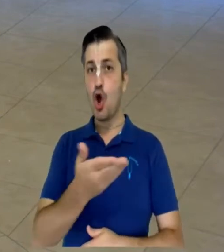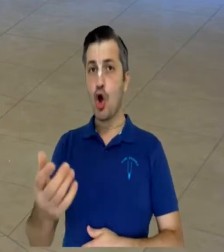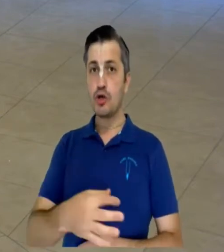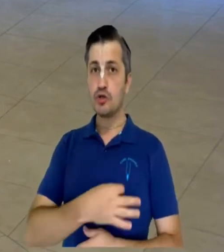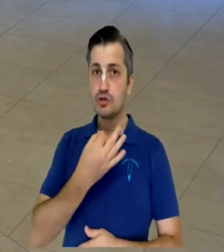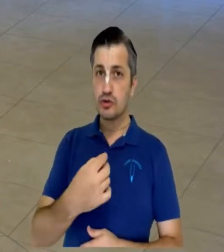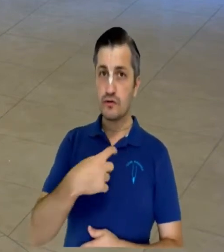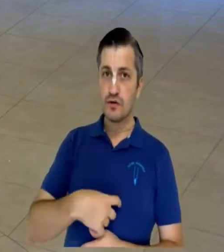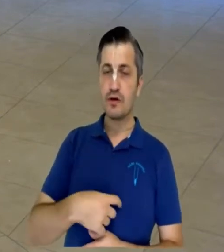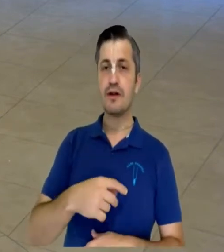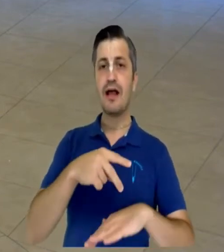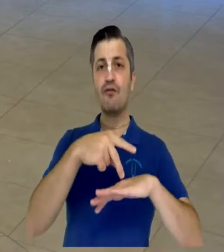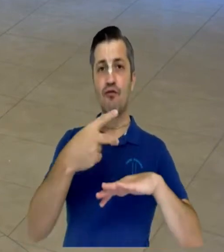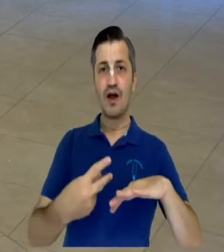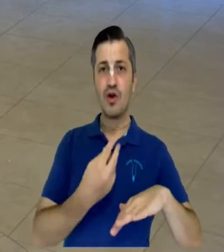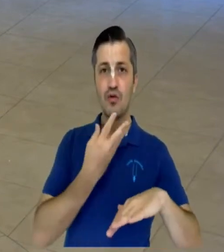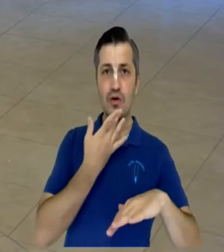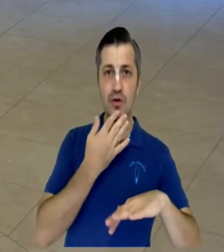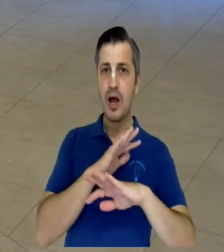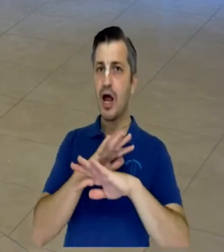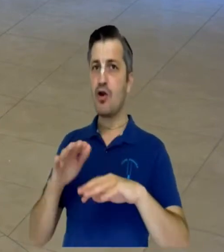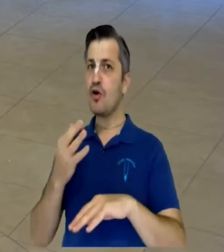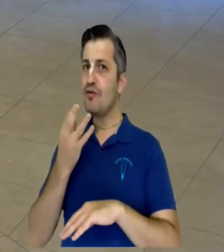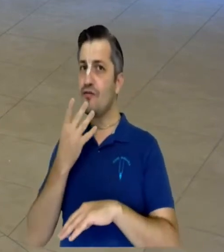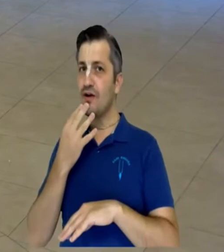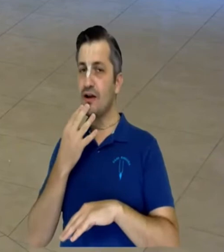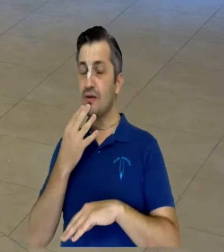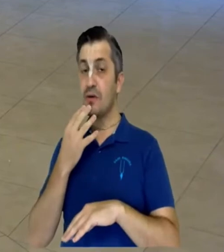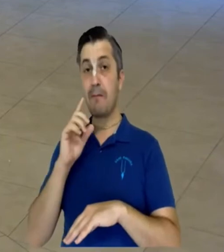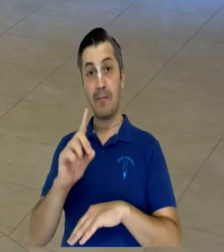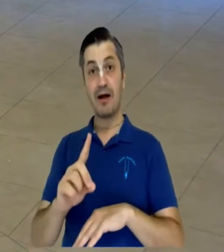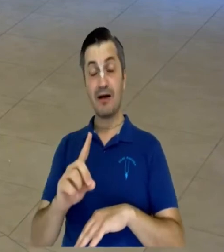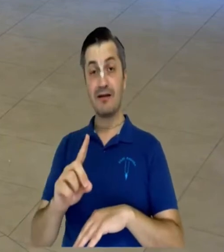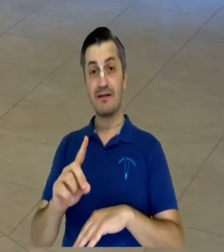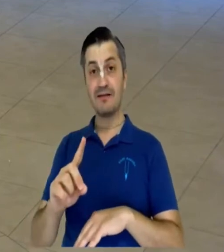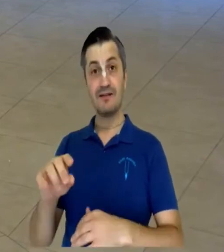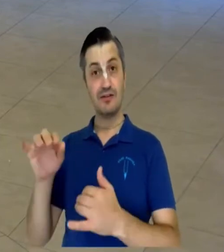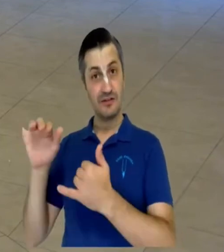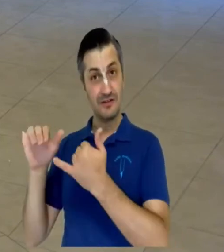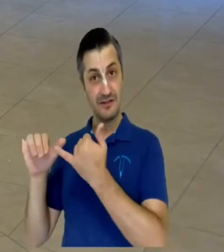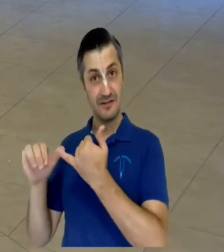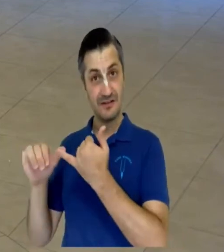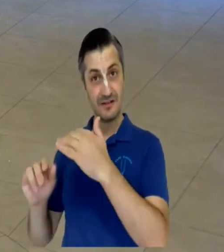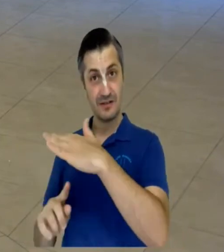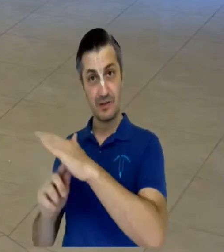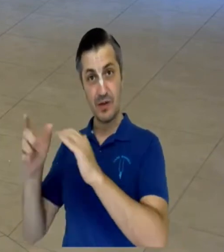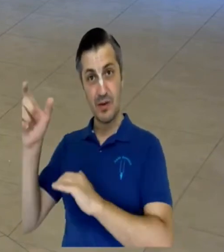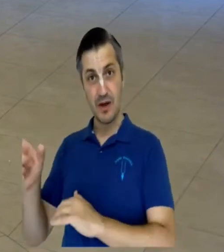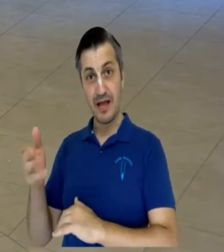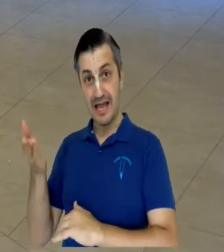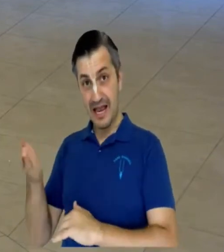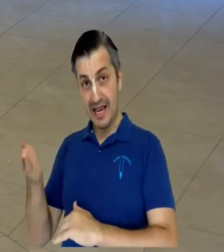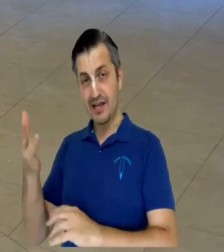fallible and infallible, he, the Supreme Personality, is transcendental